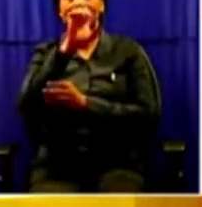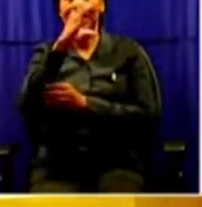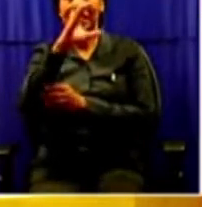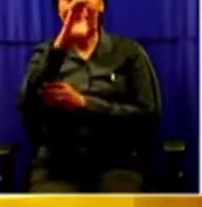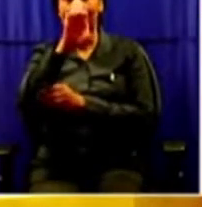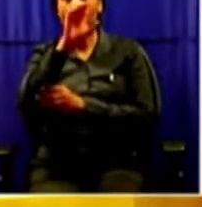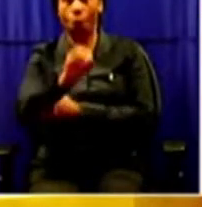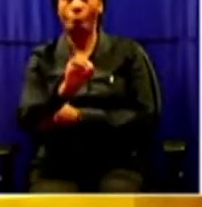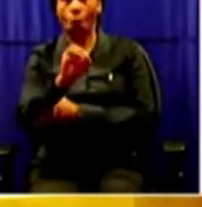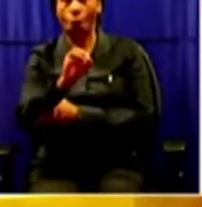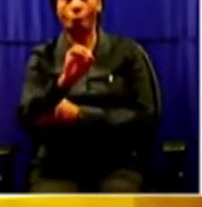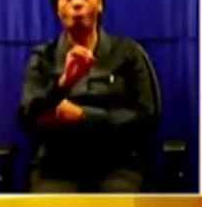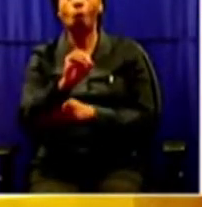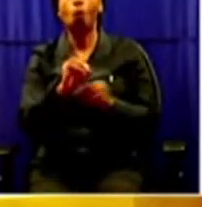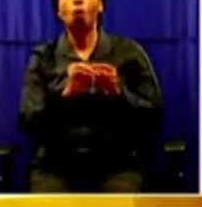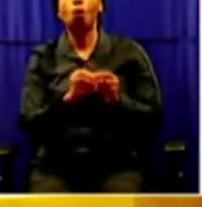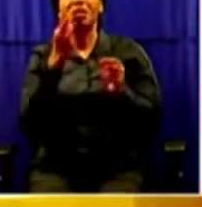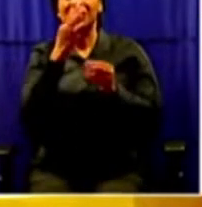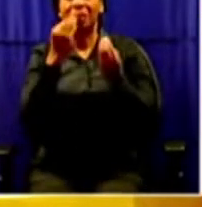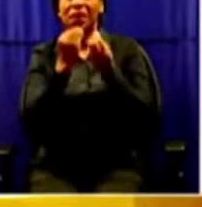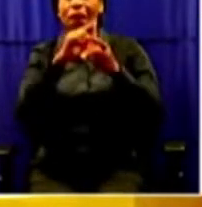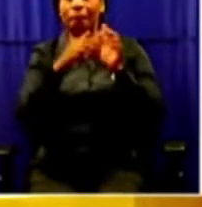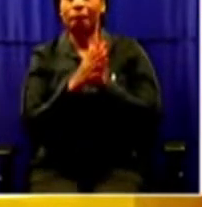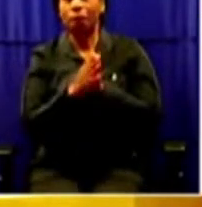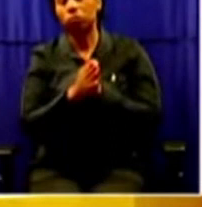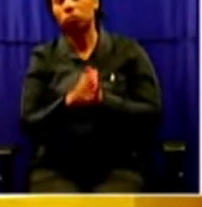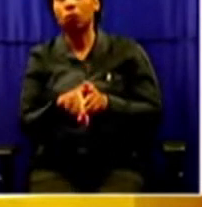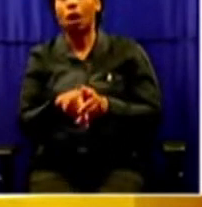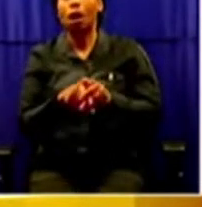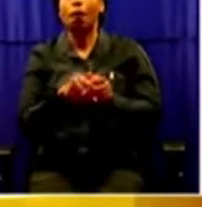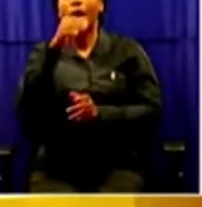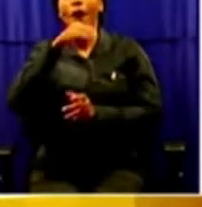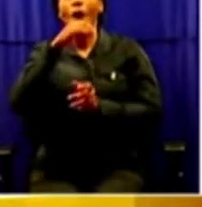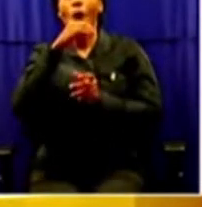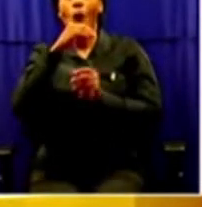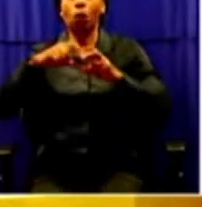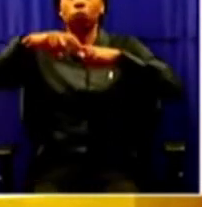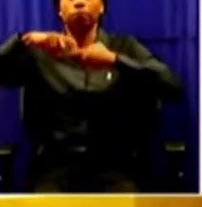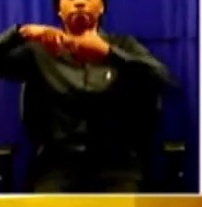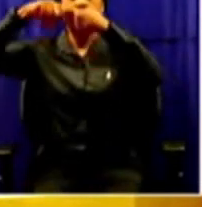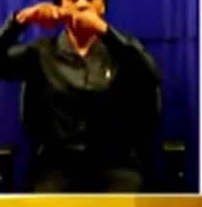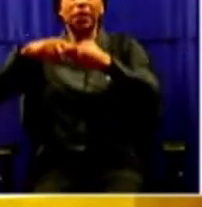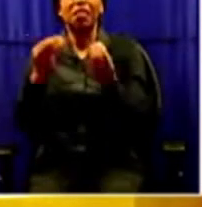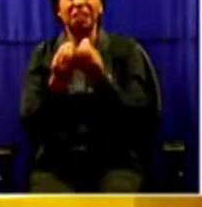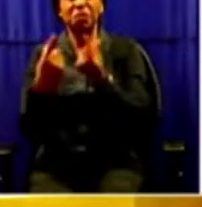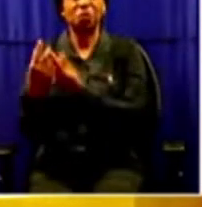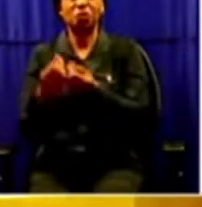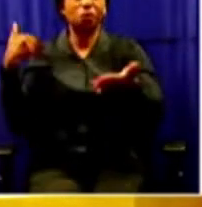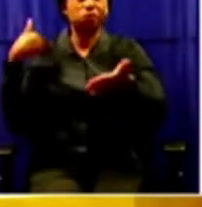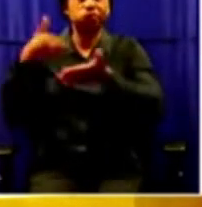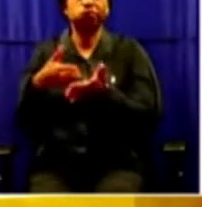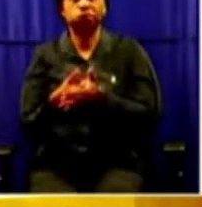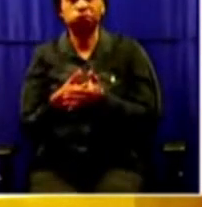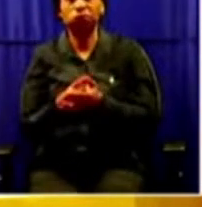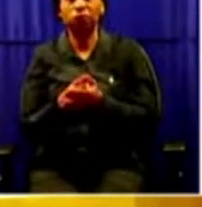in the Business Day regarding the third alcohol ban, and I quote, "What we've done consistently throughout this period is we've formally written